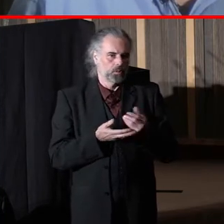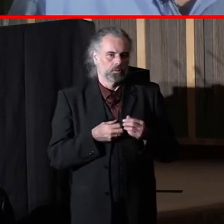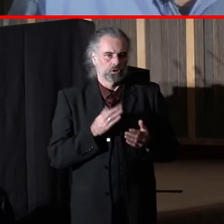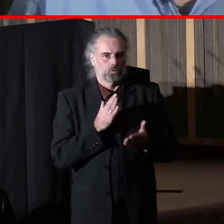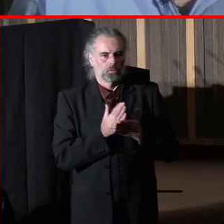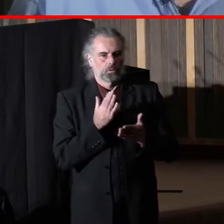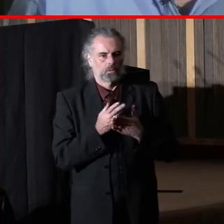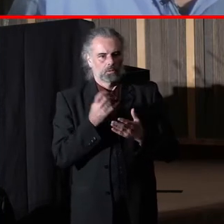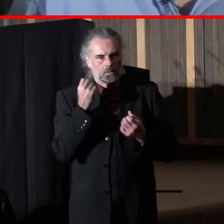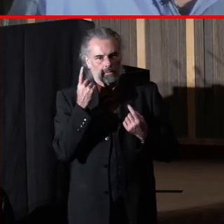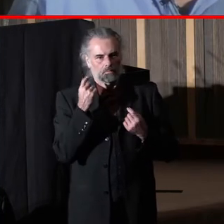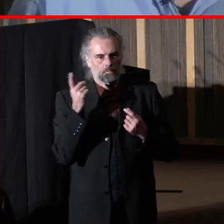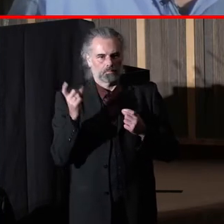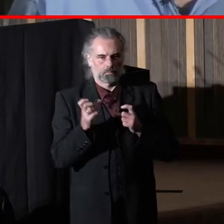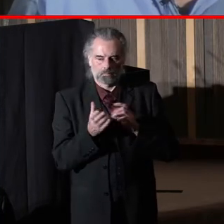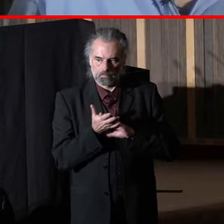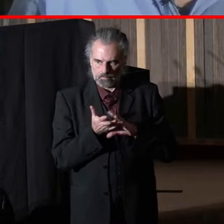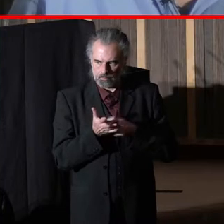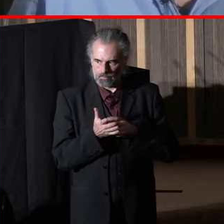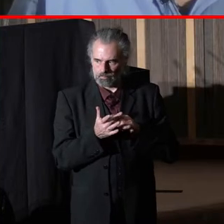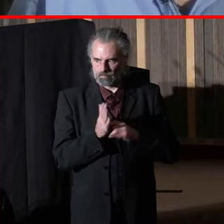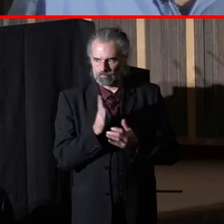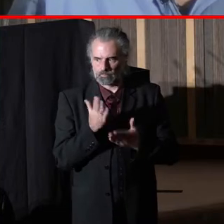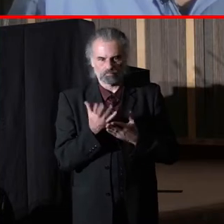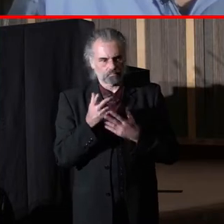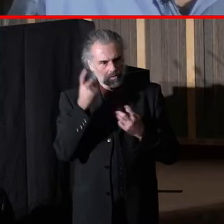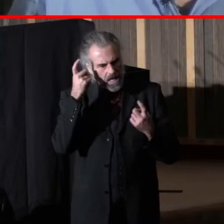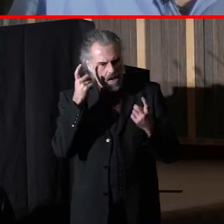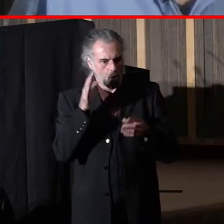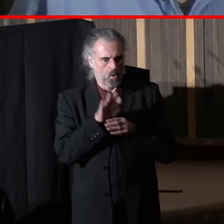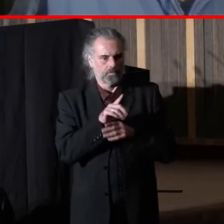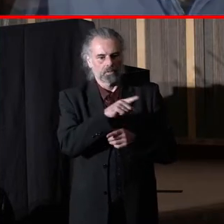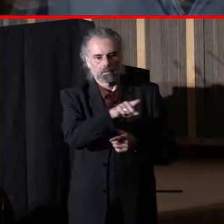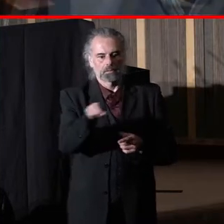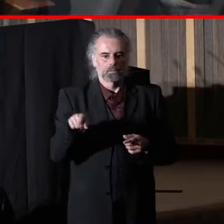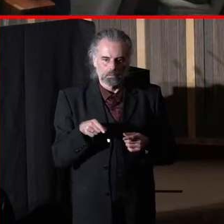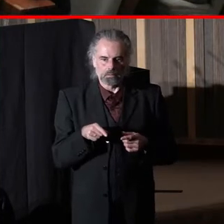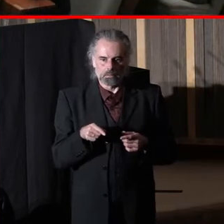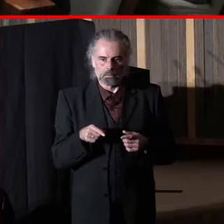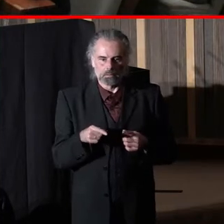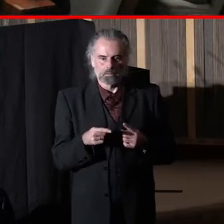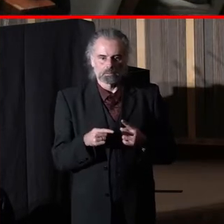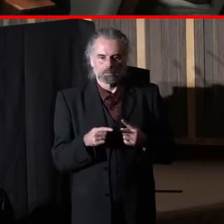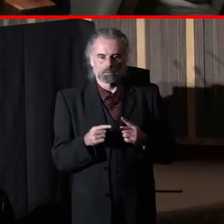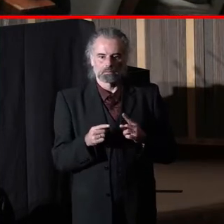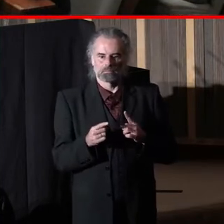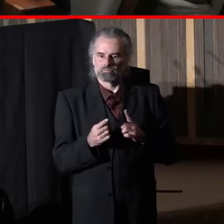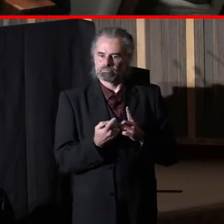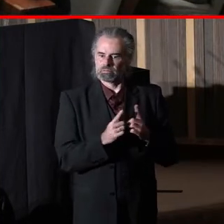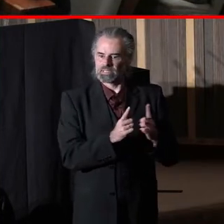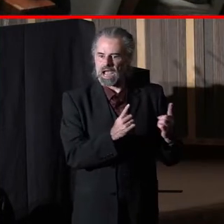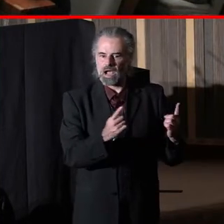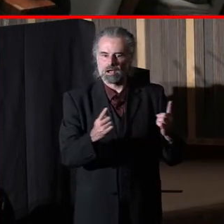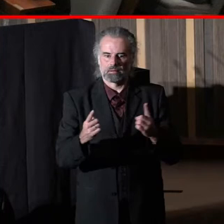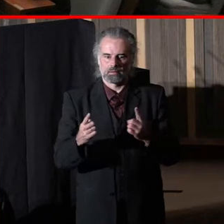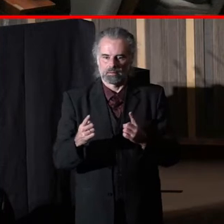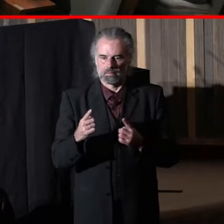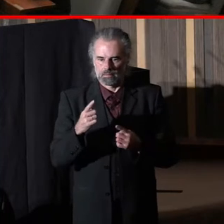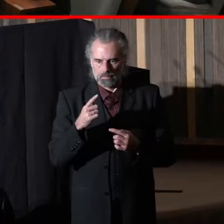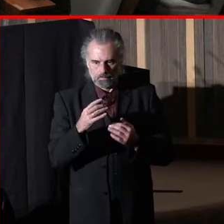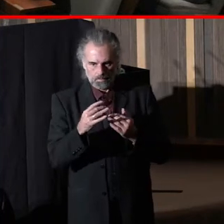we understood that Bruce really genuinely cared. And you could feel it. The audience wanted him to be the